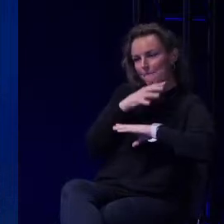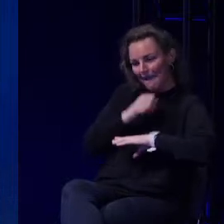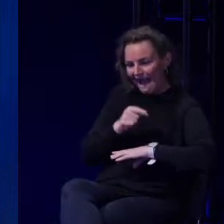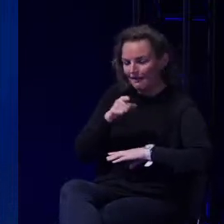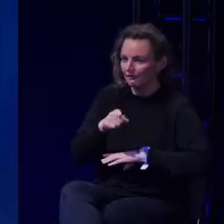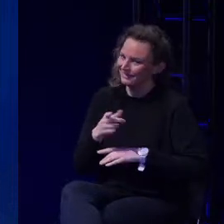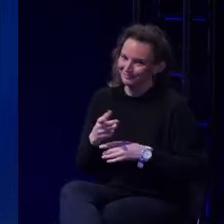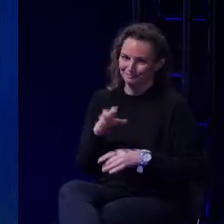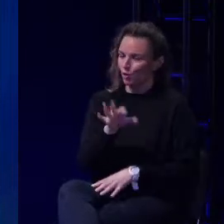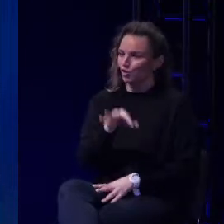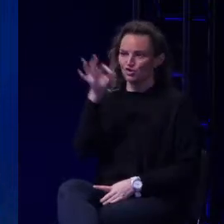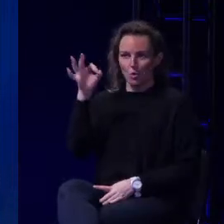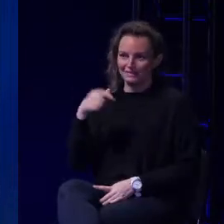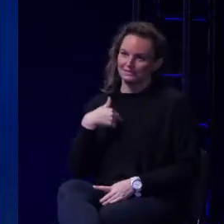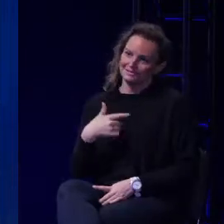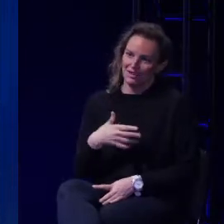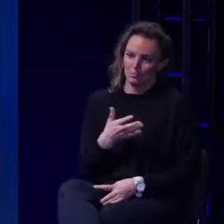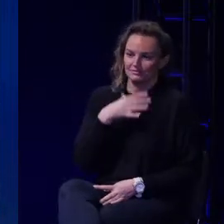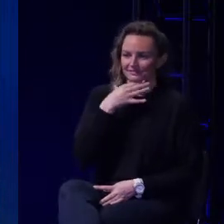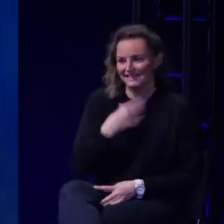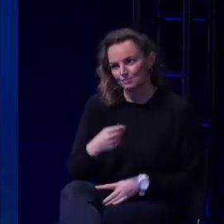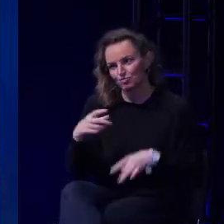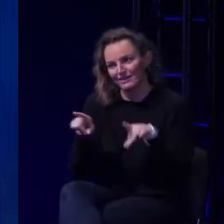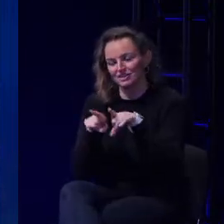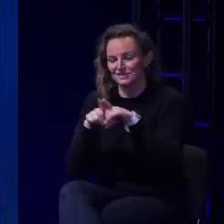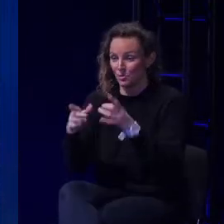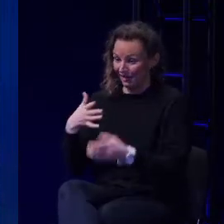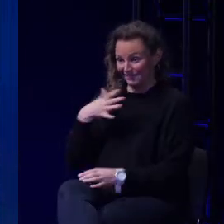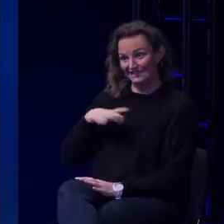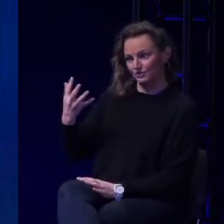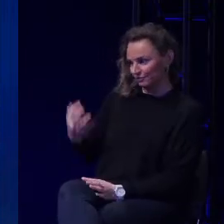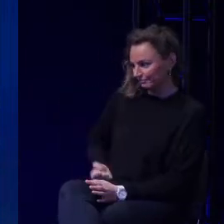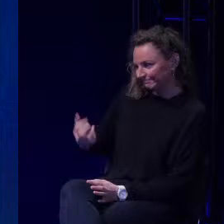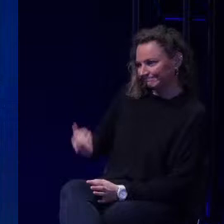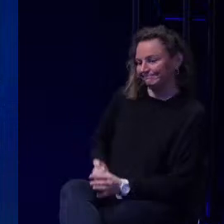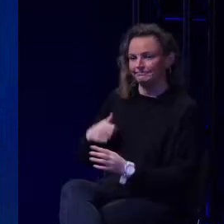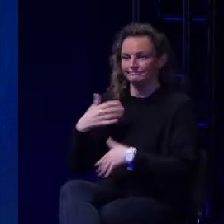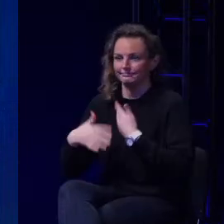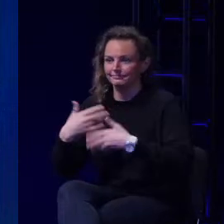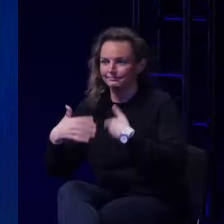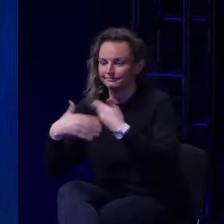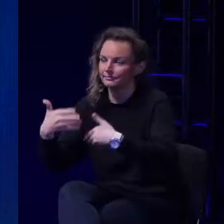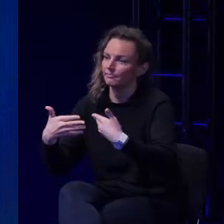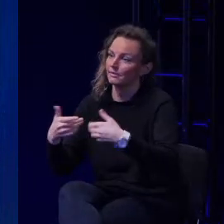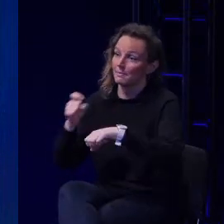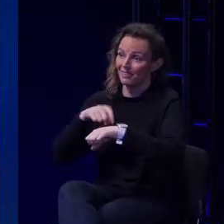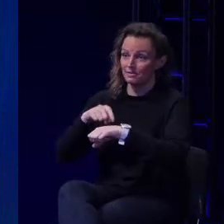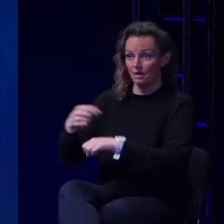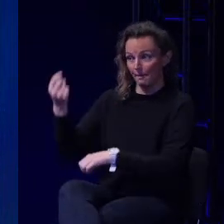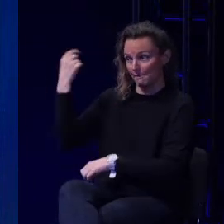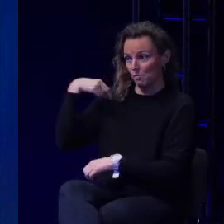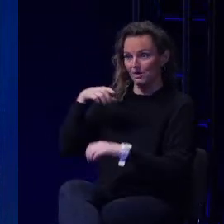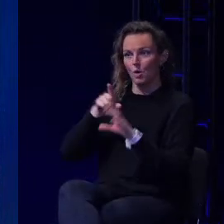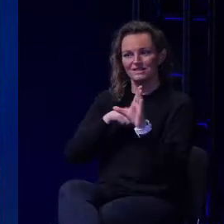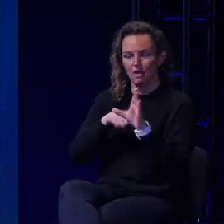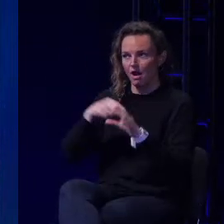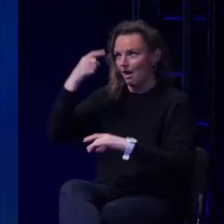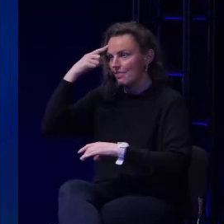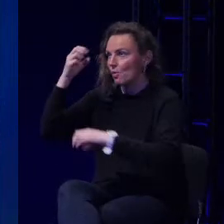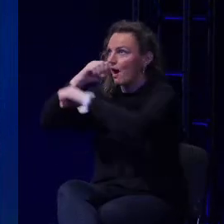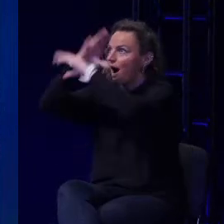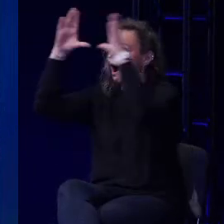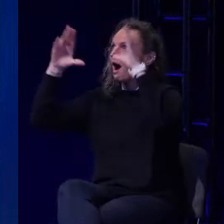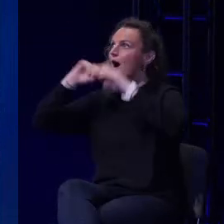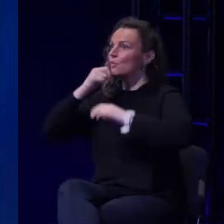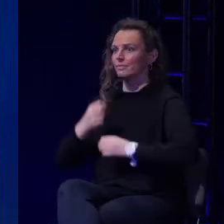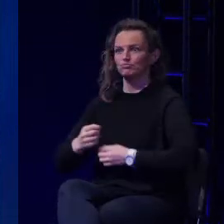well. It was just simply a way of making a living. And at the time when I was young, I thought I was going to be a great writer, and writer